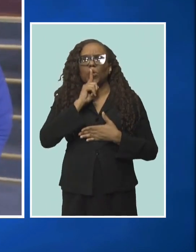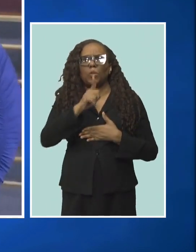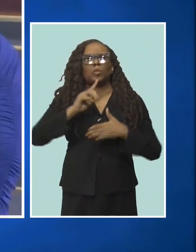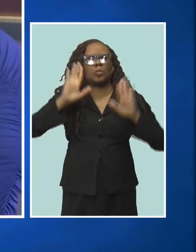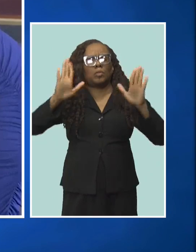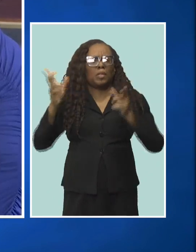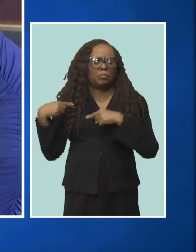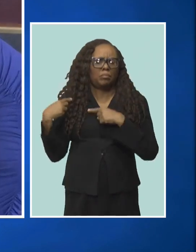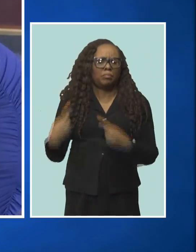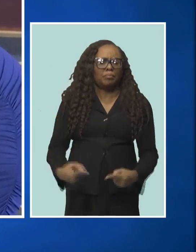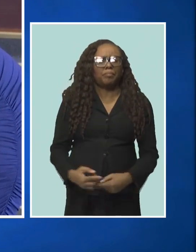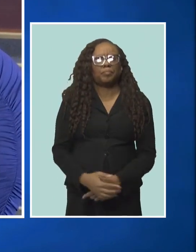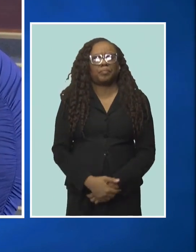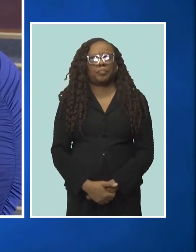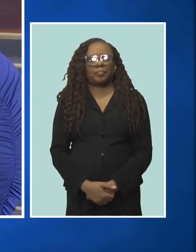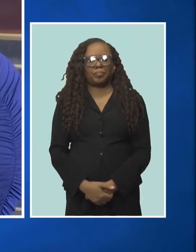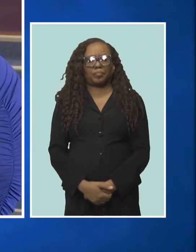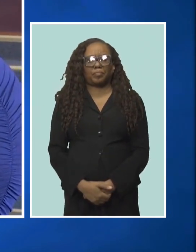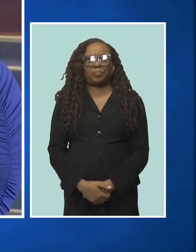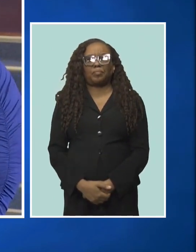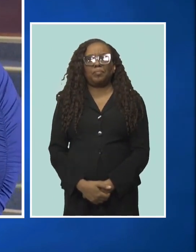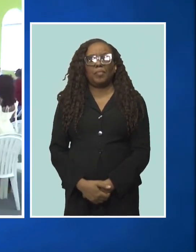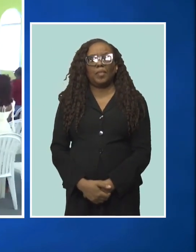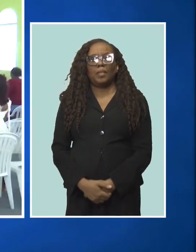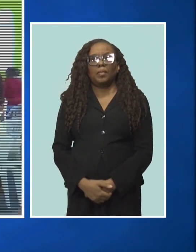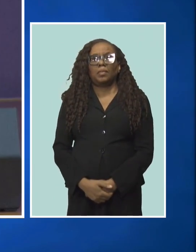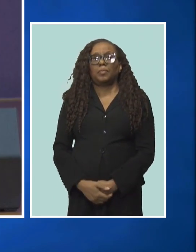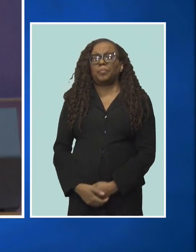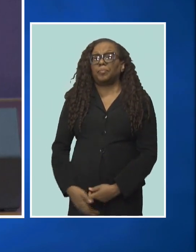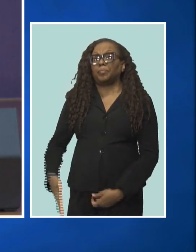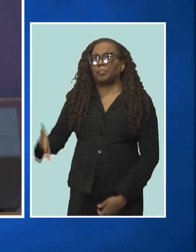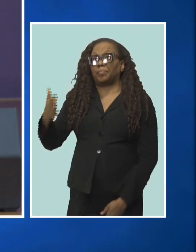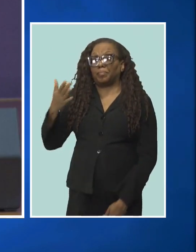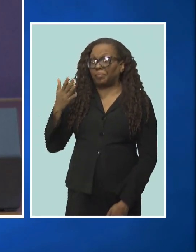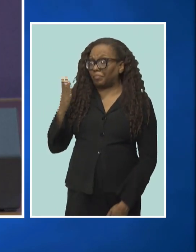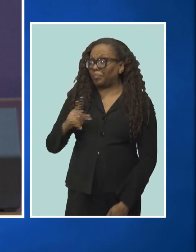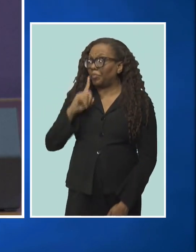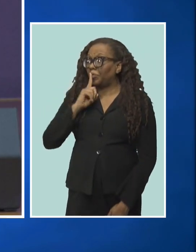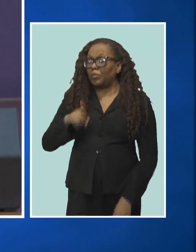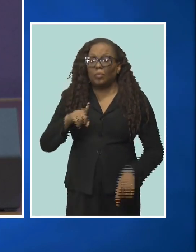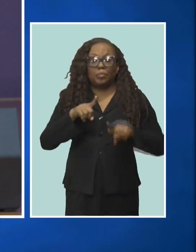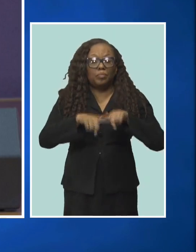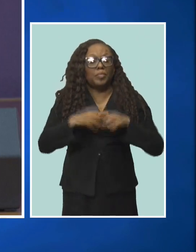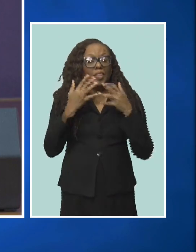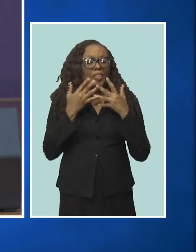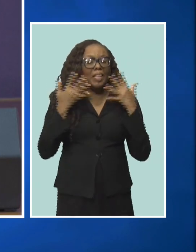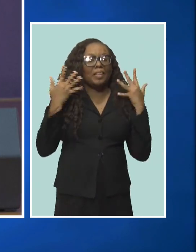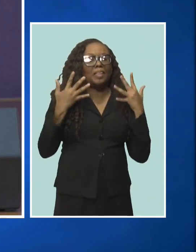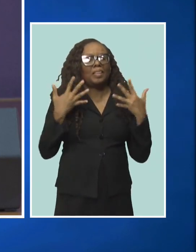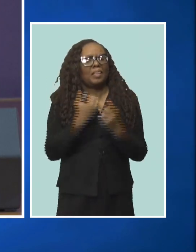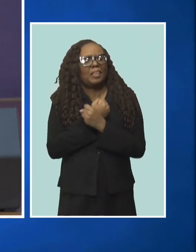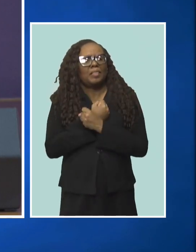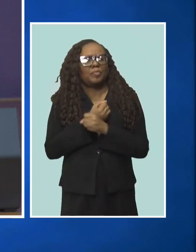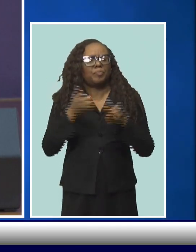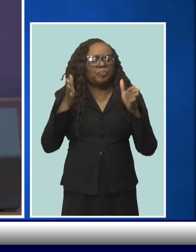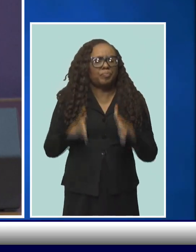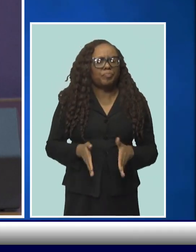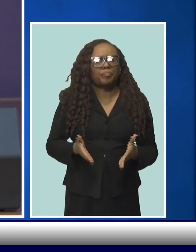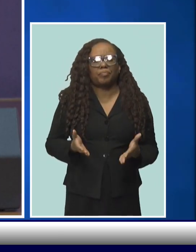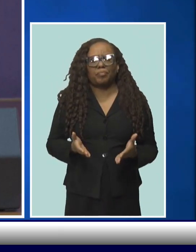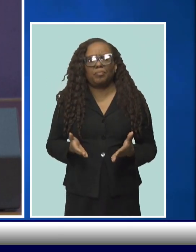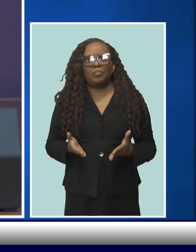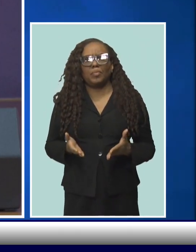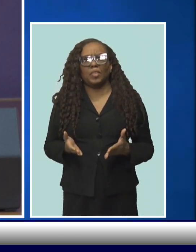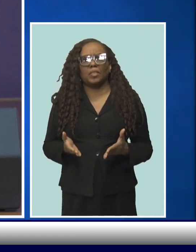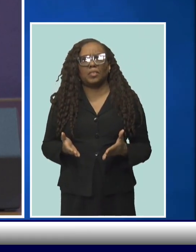years. She is one of the most lovable, cheerful, and loving persons, always